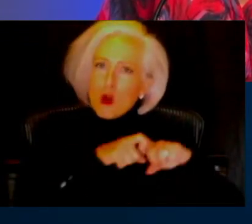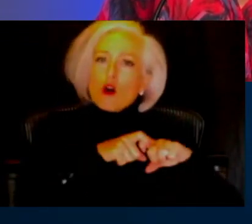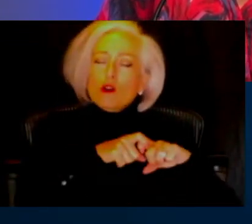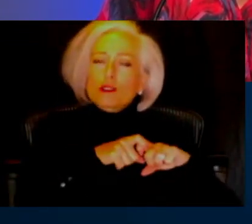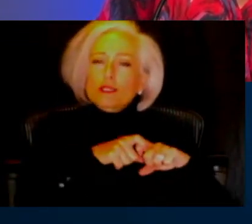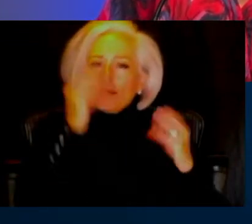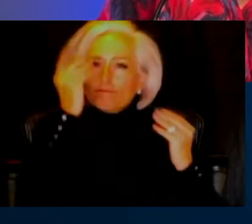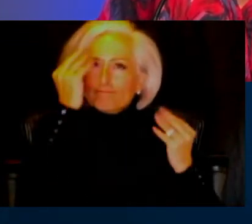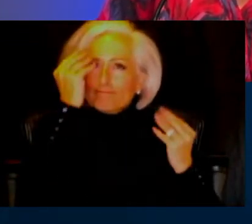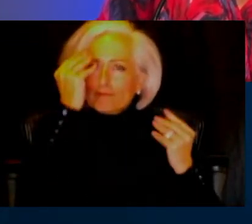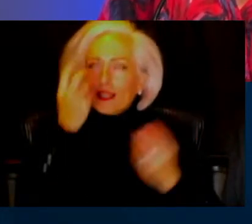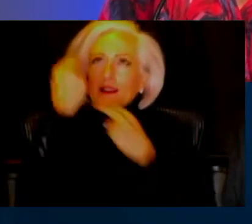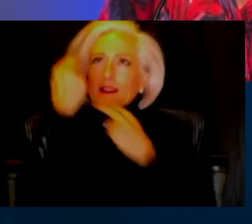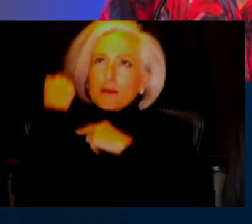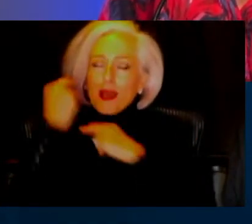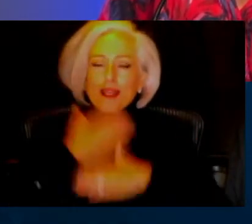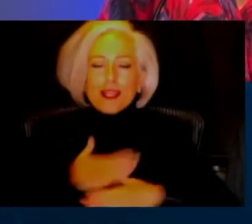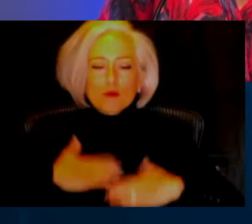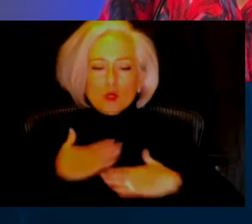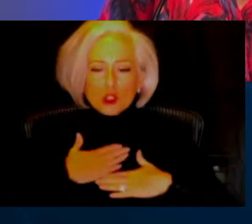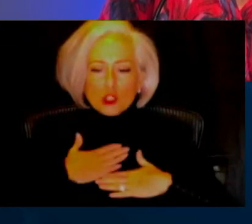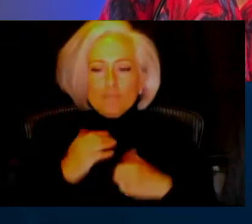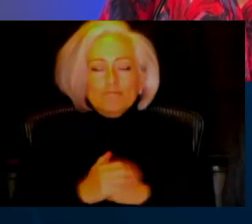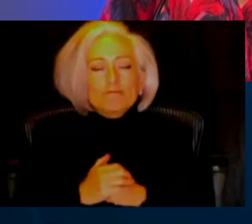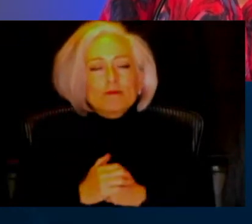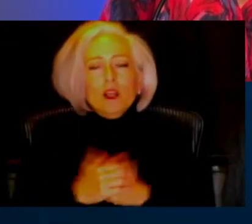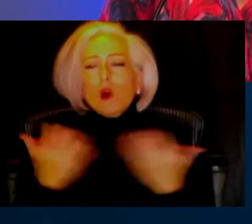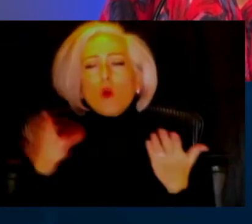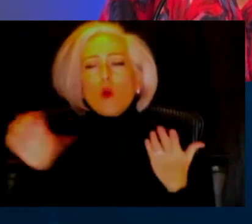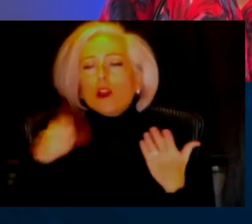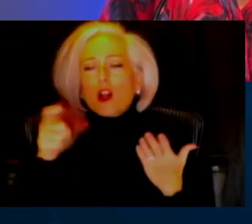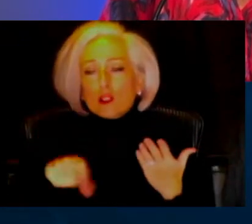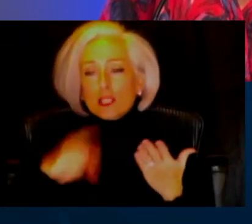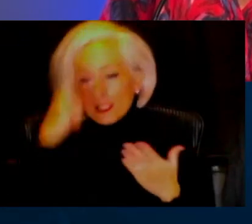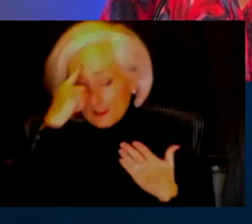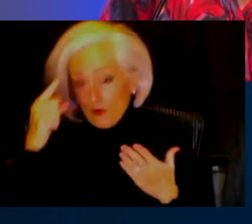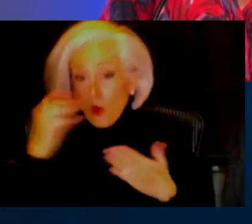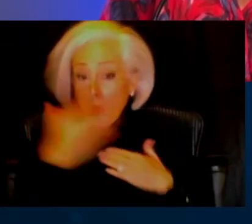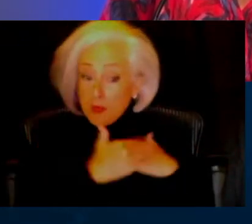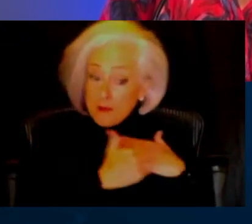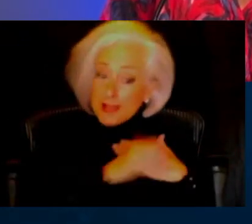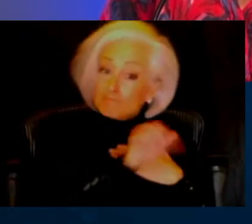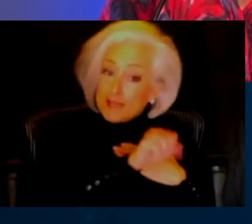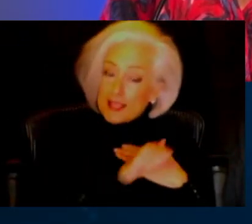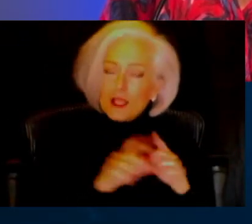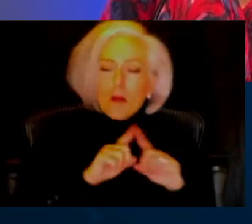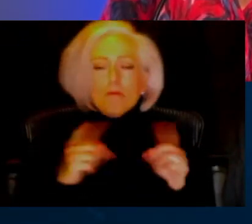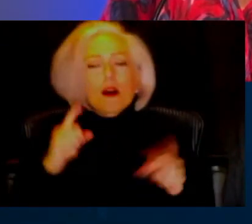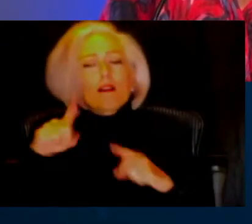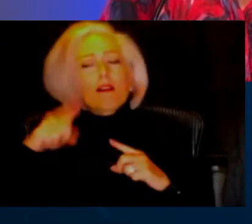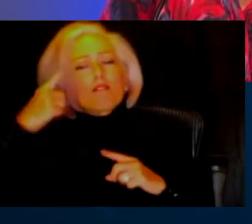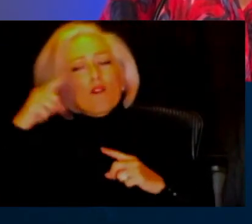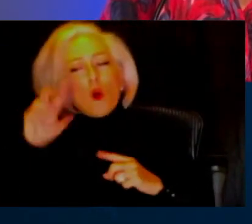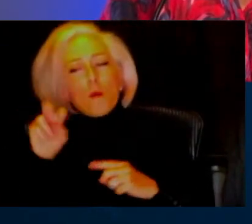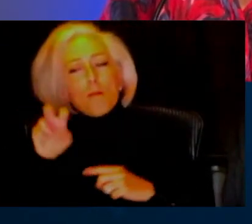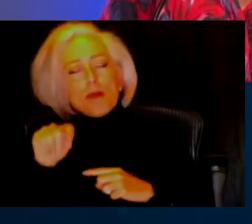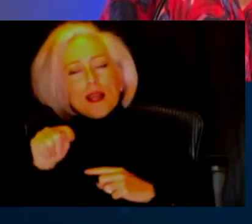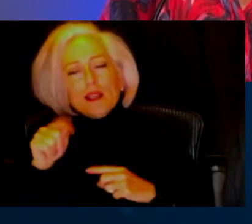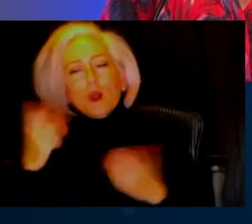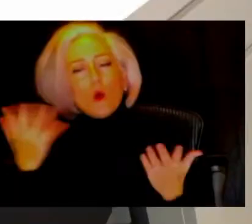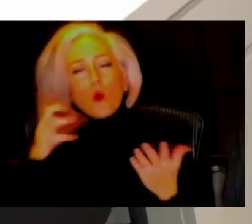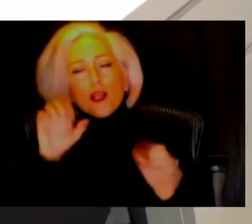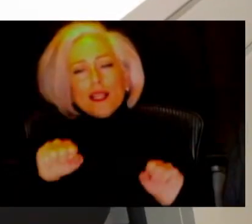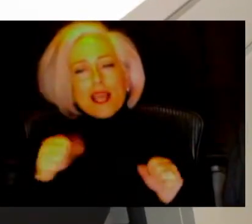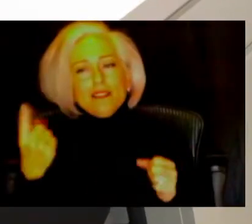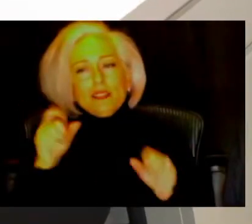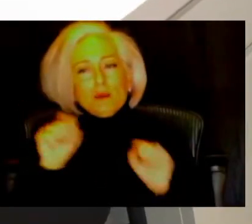show their appreciation. So what other needs? We know there are pet needs, but what about our veterans? What can we do? What could somebody drop off today